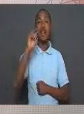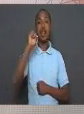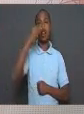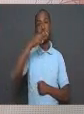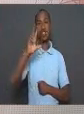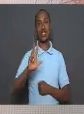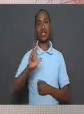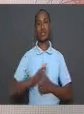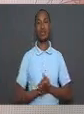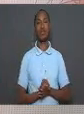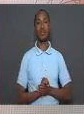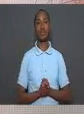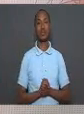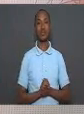ammonia.